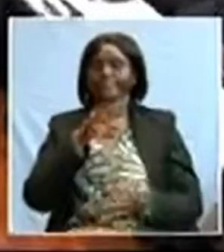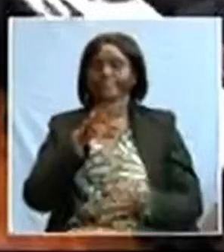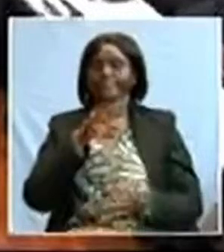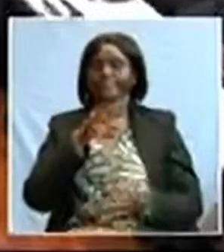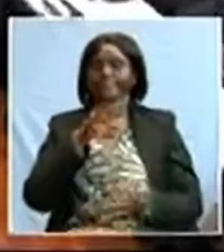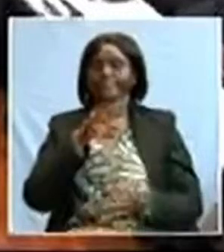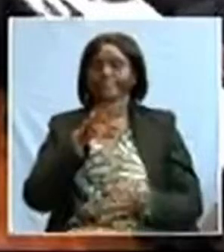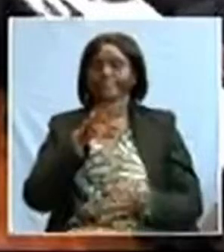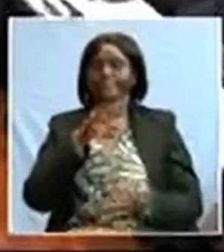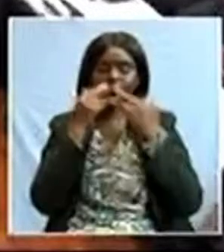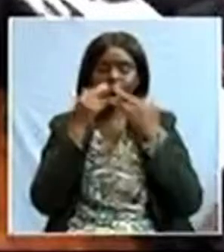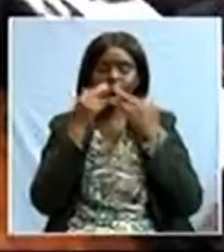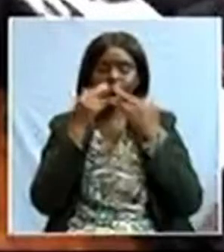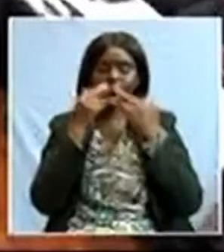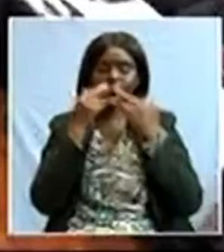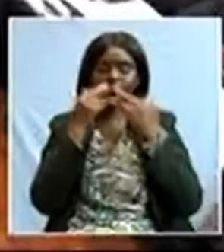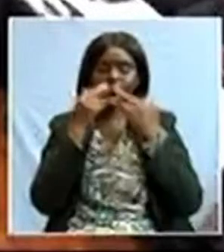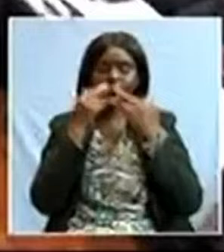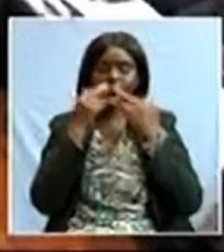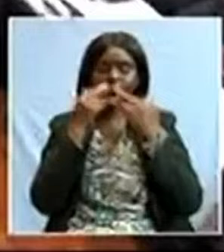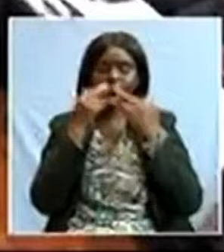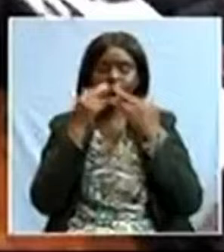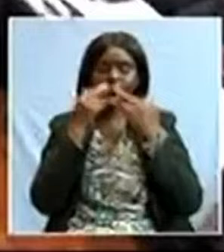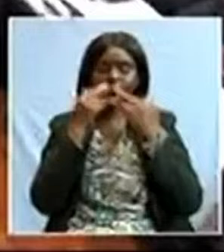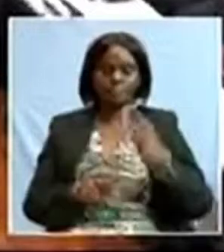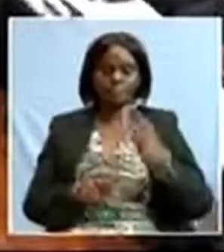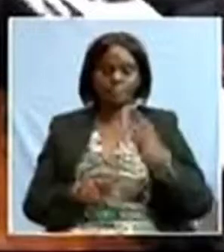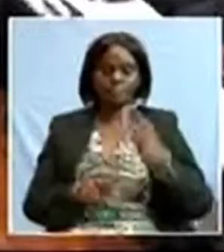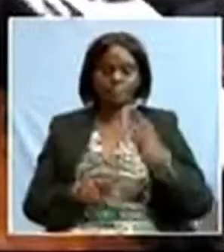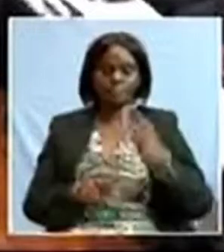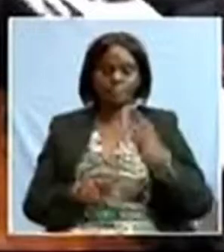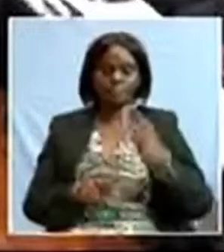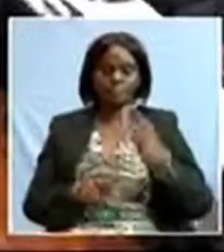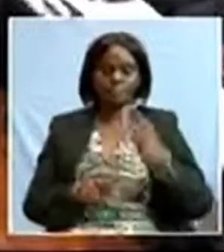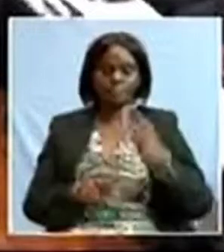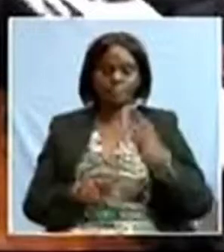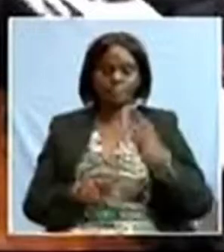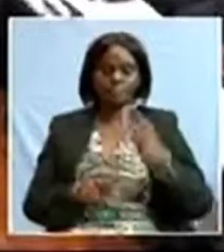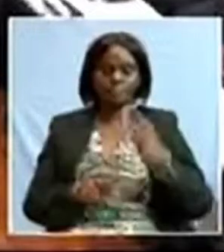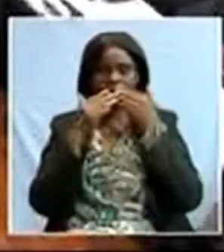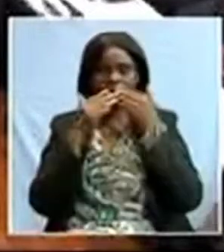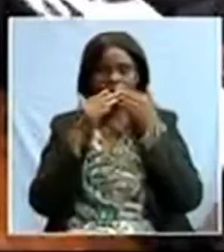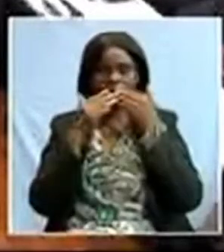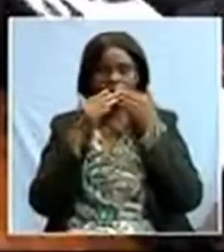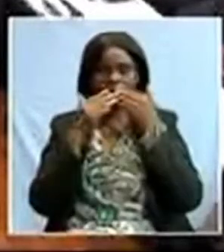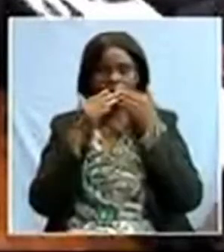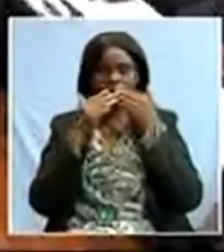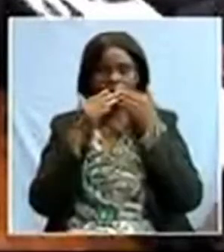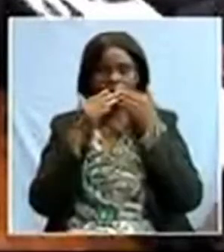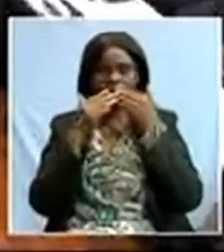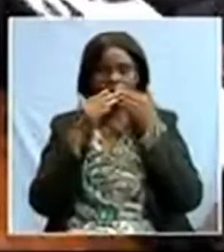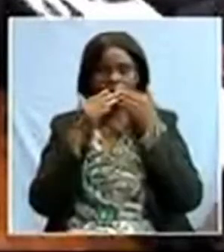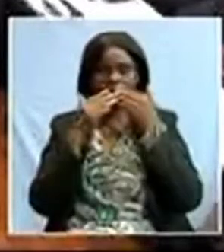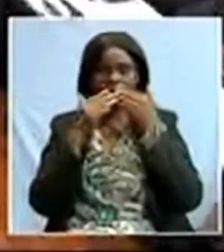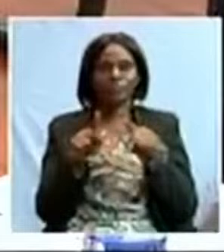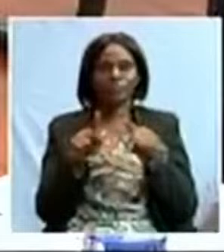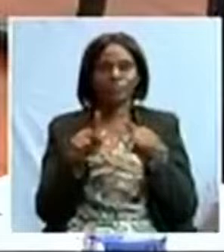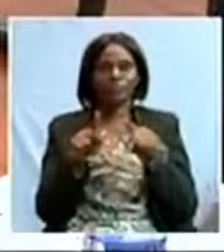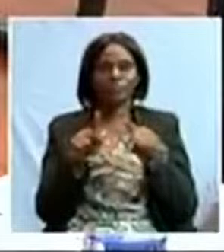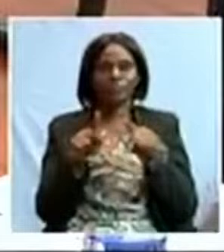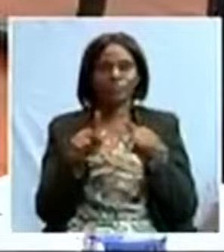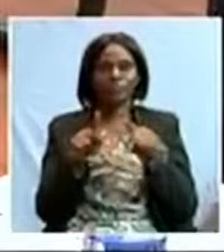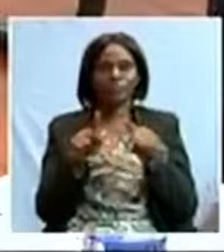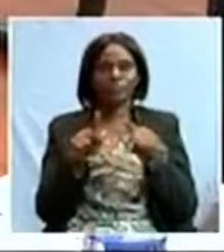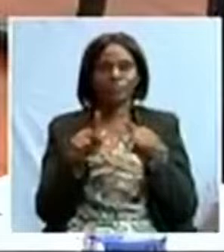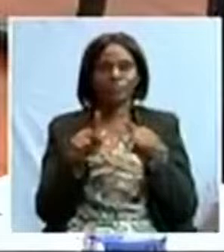fund. Thank you, Chair. Thank you so much, Town Clerk. You may respond. Thank you so very much, Chair. Like we've